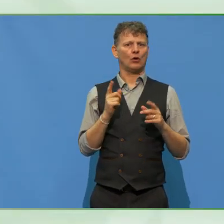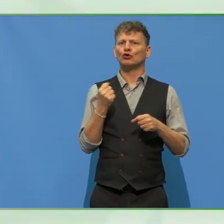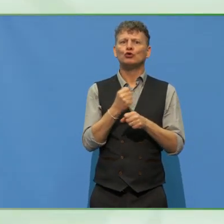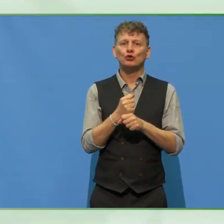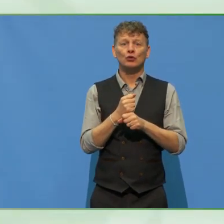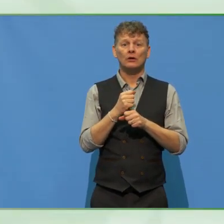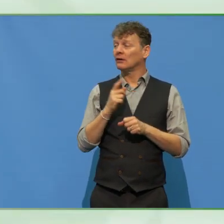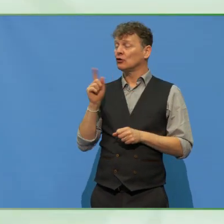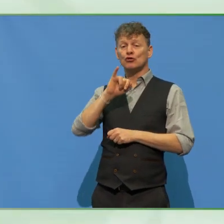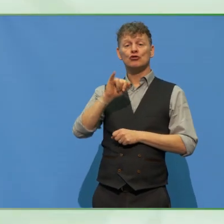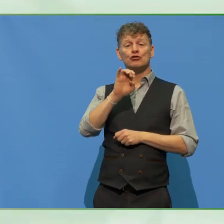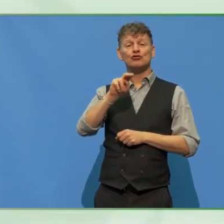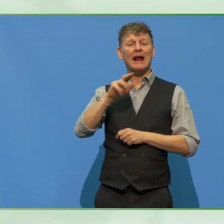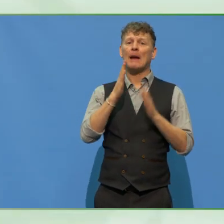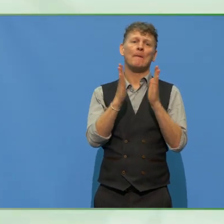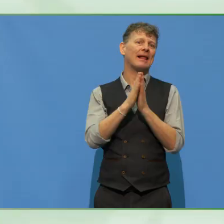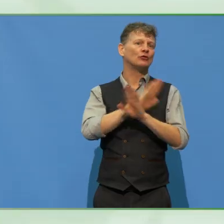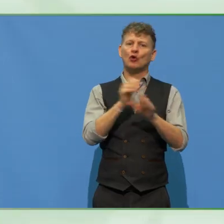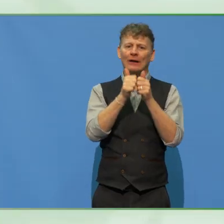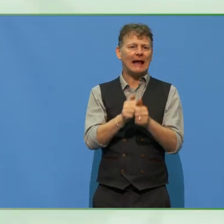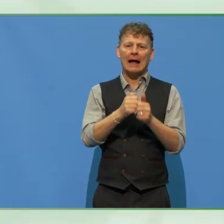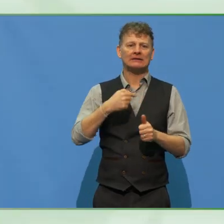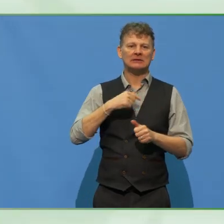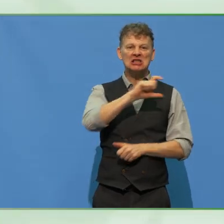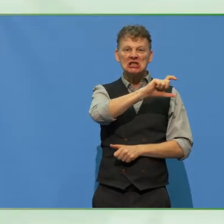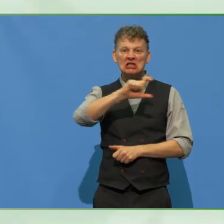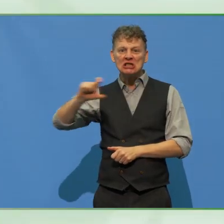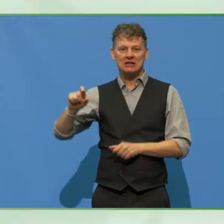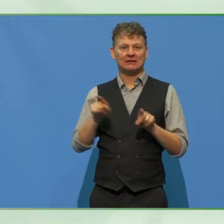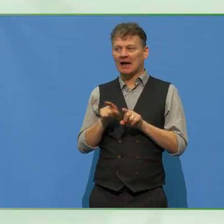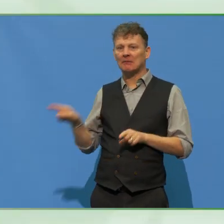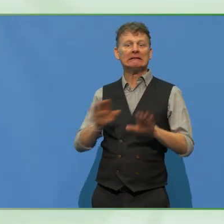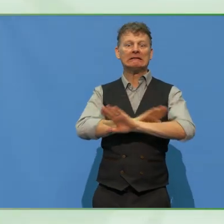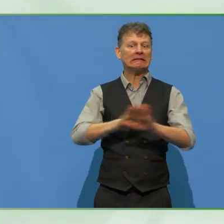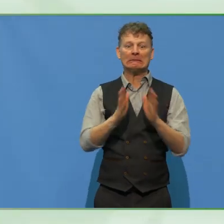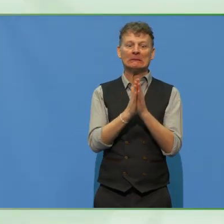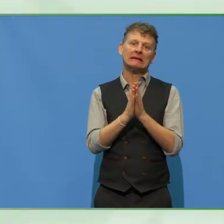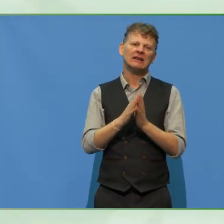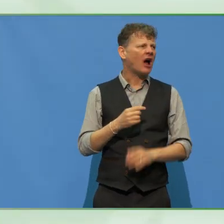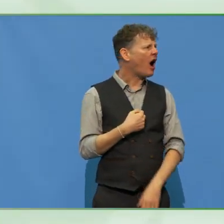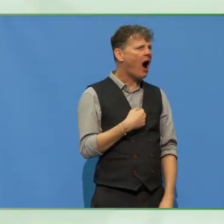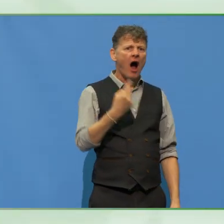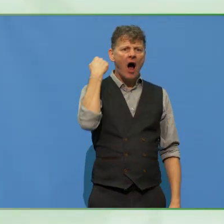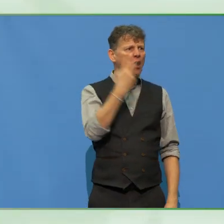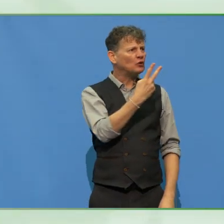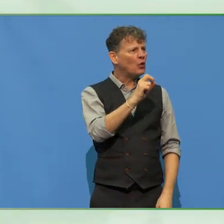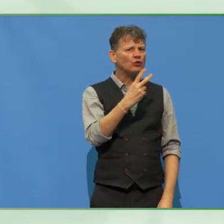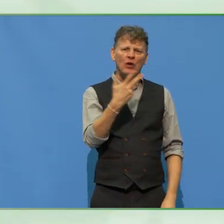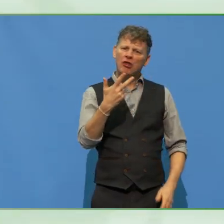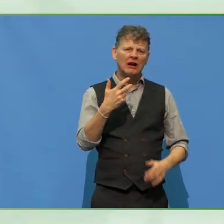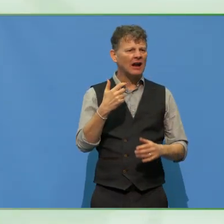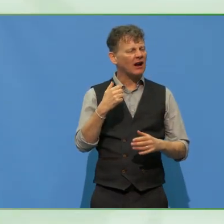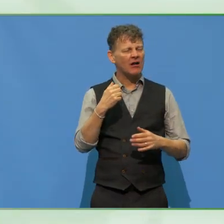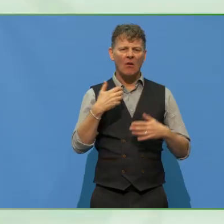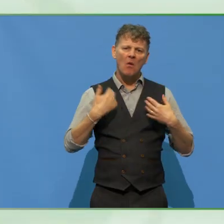caps text message. I was 2023. It was tough times. Okay, like I'm giving myself some